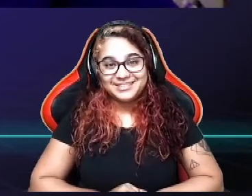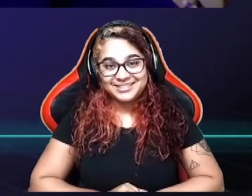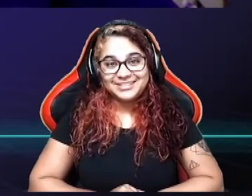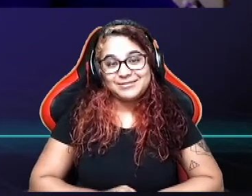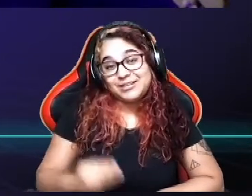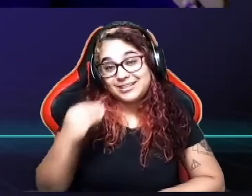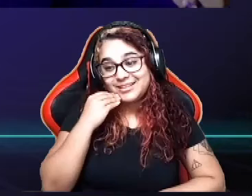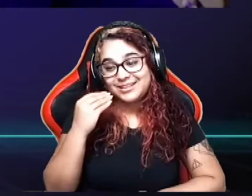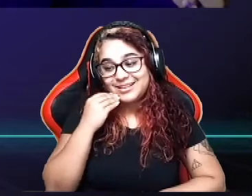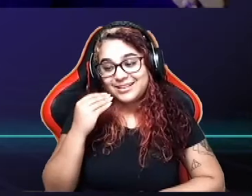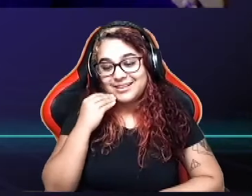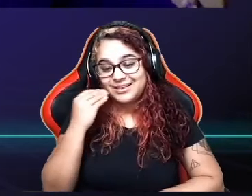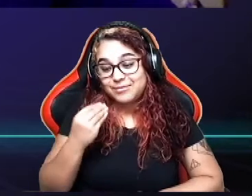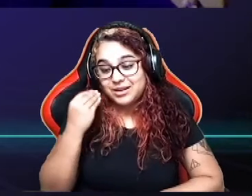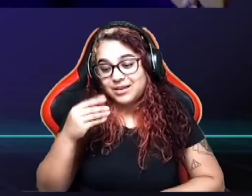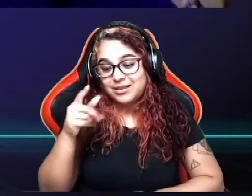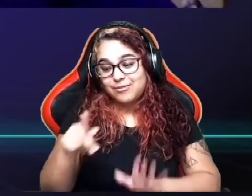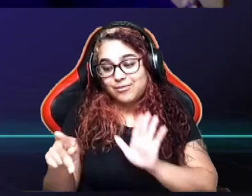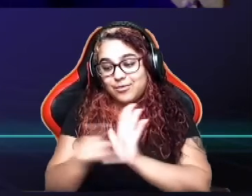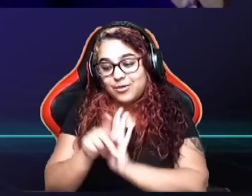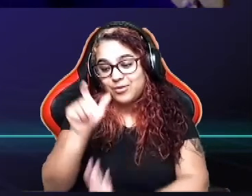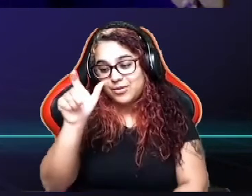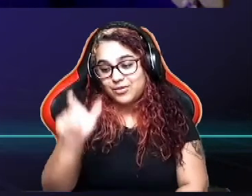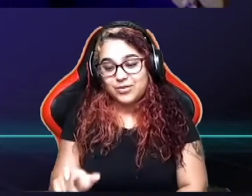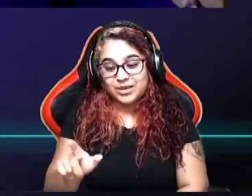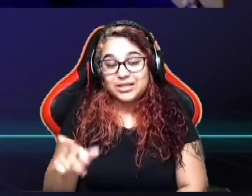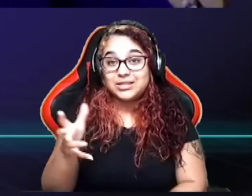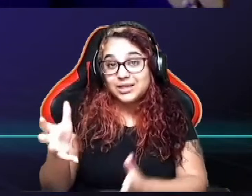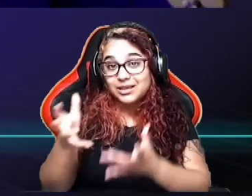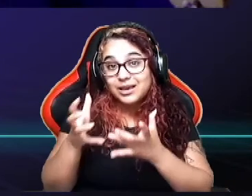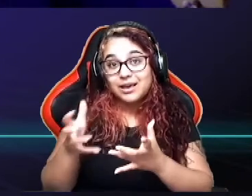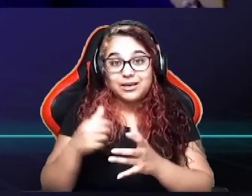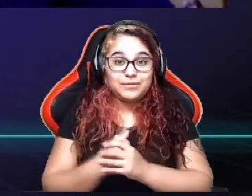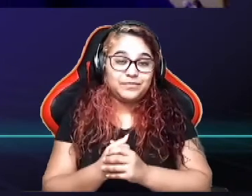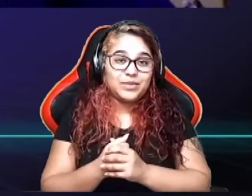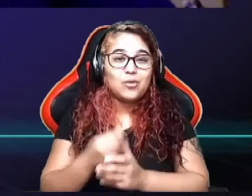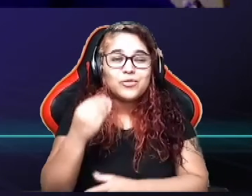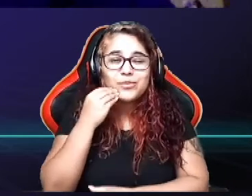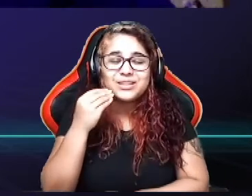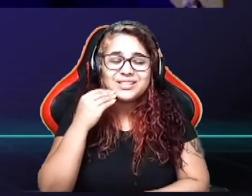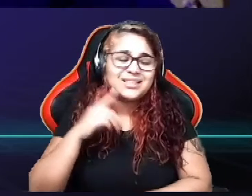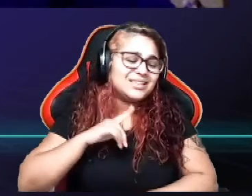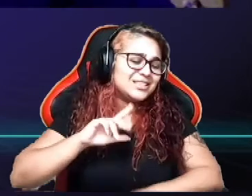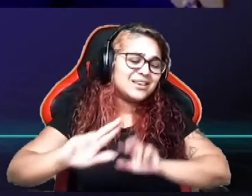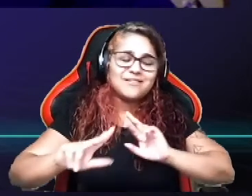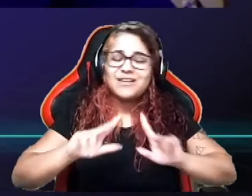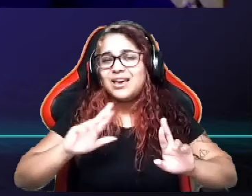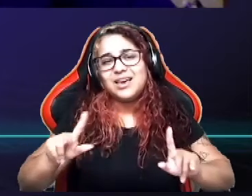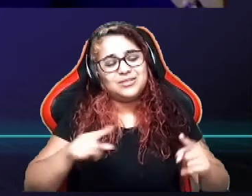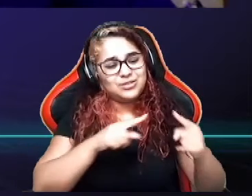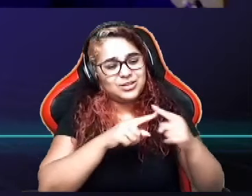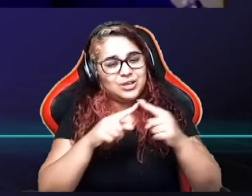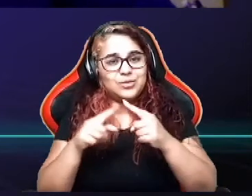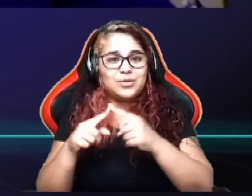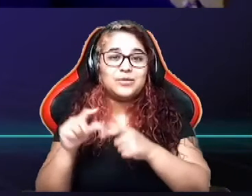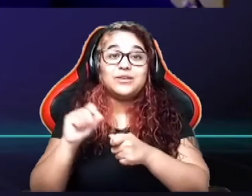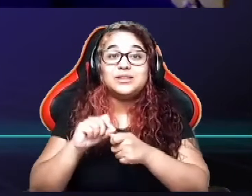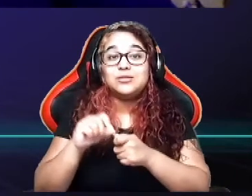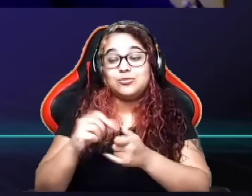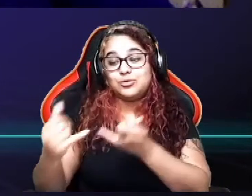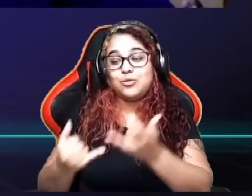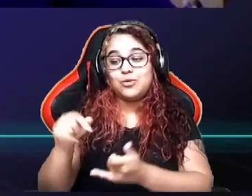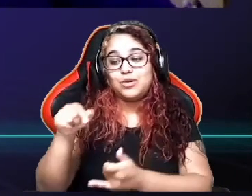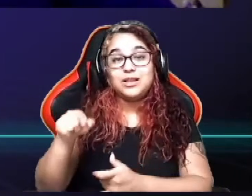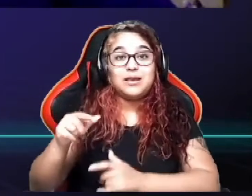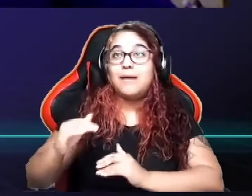we're transferring it to the game so that the user's experience goes as we intend. Of course, there are a number of